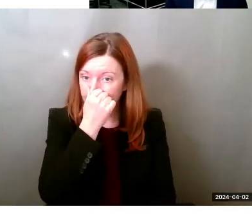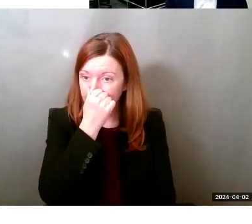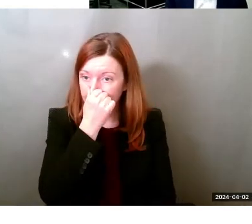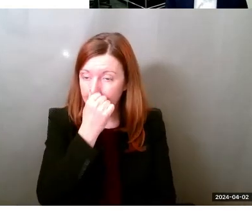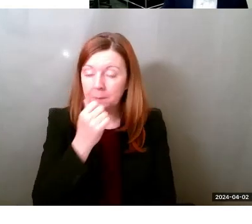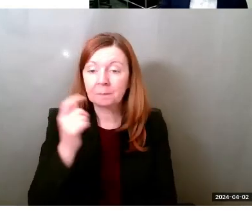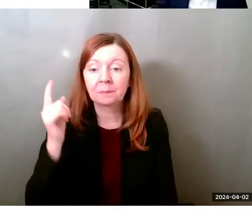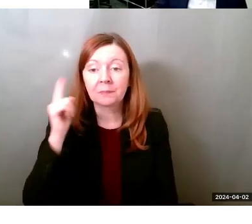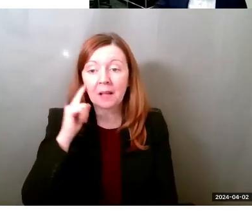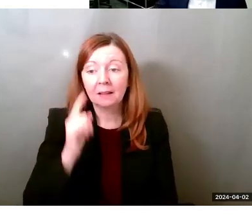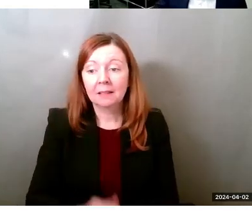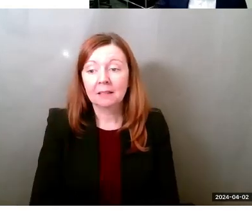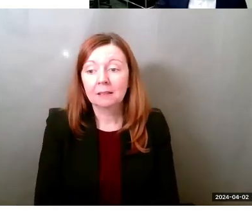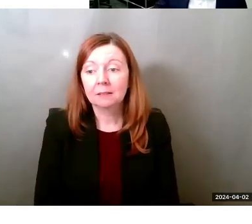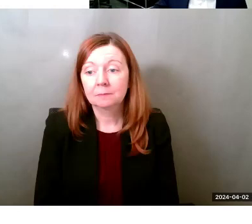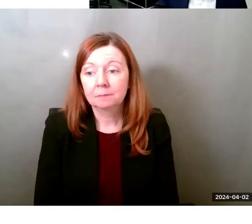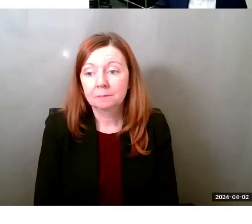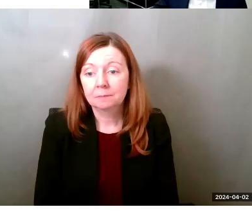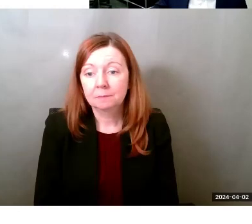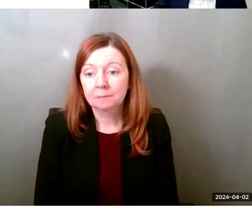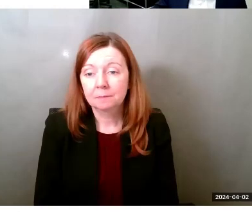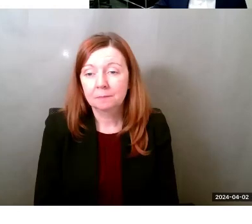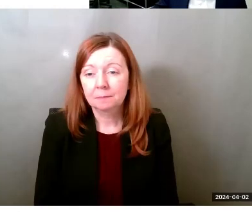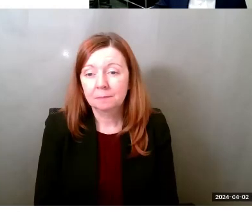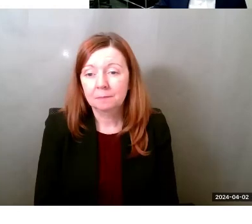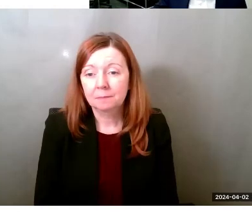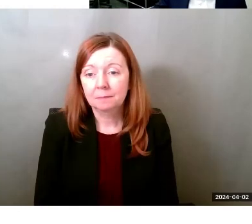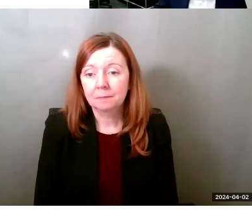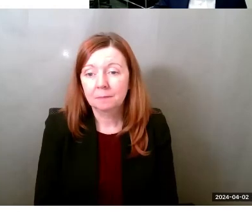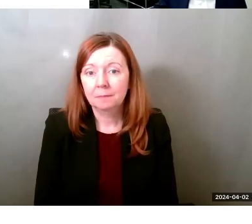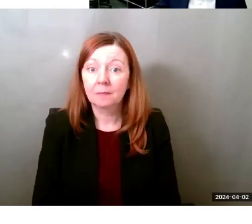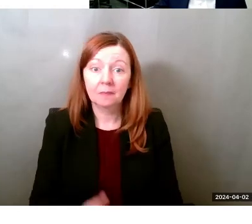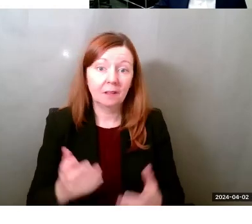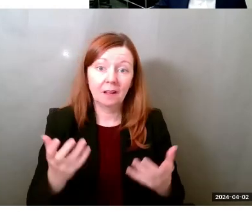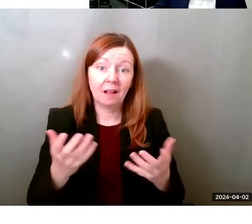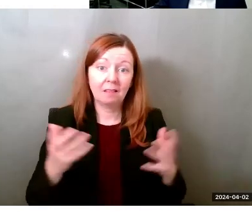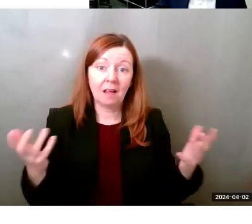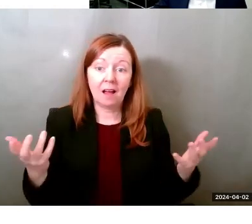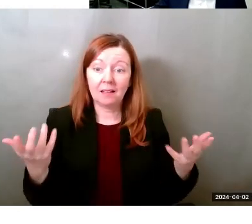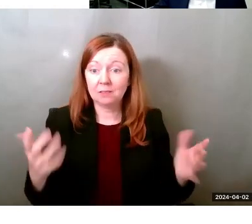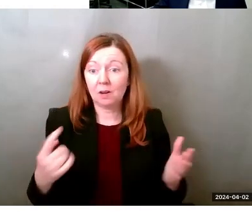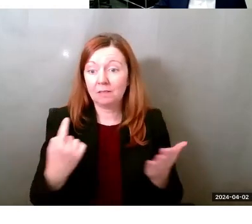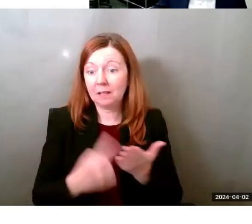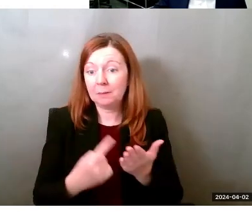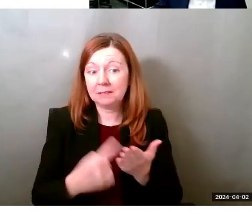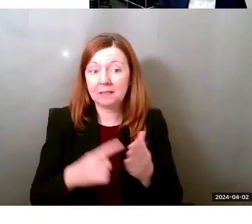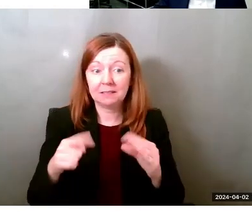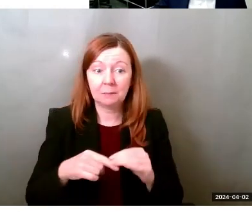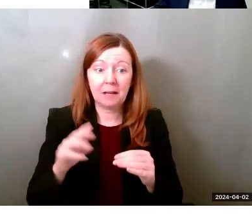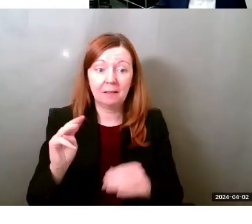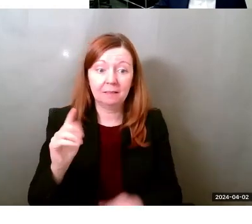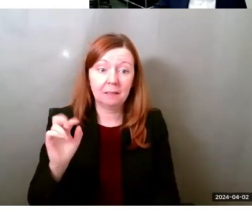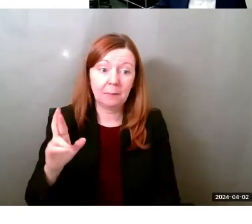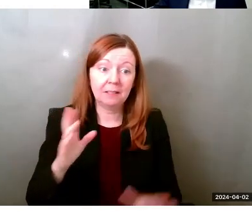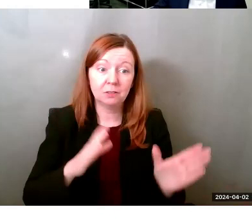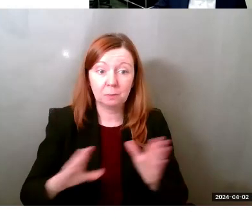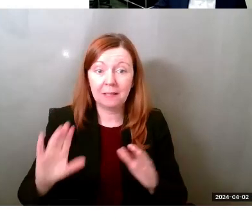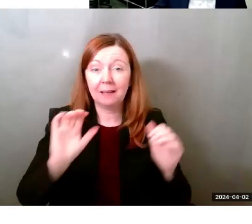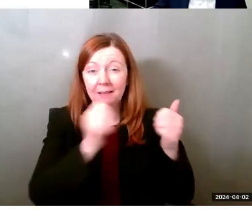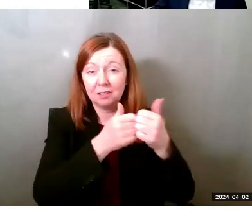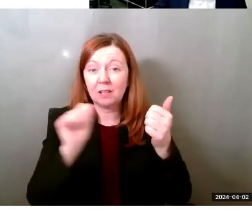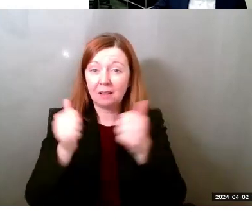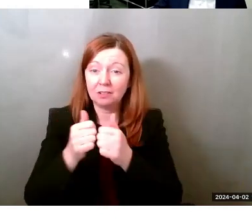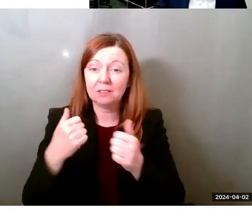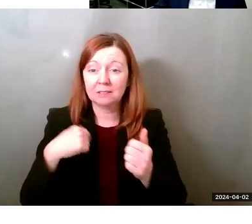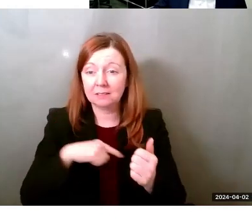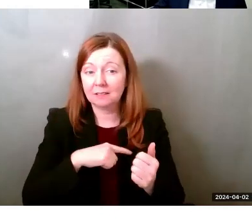I think I'll do that. I think a lot has been said about the master plan and the challenges that it